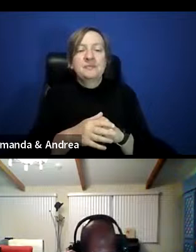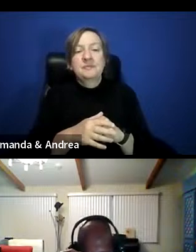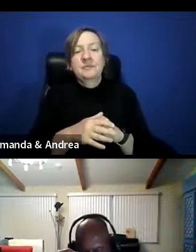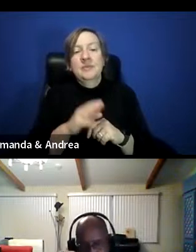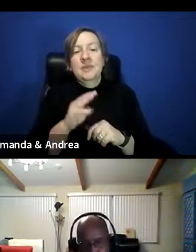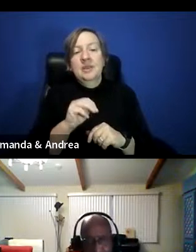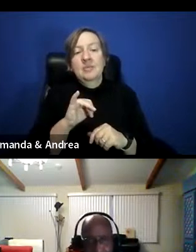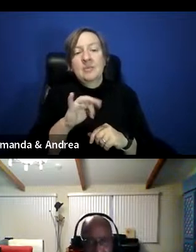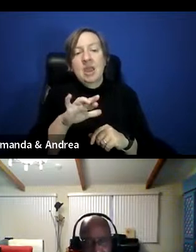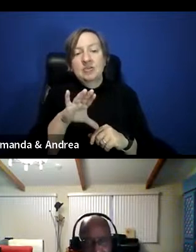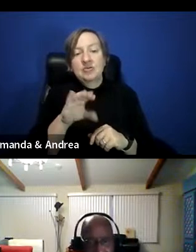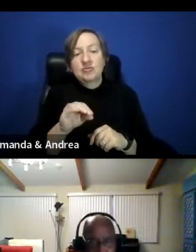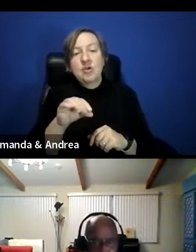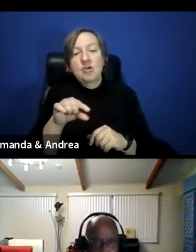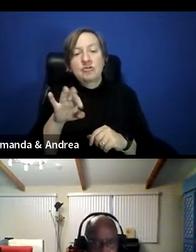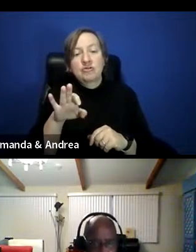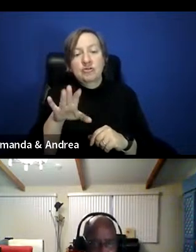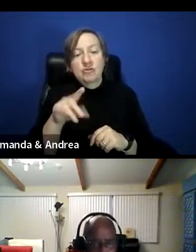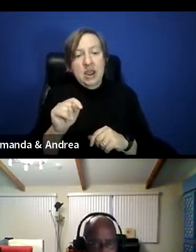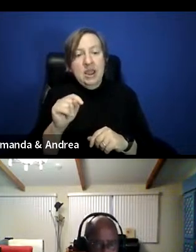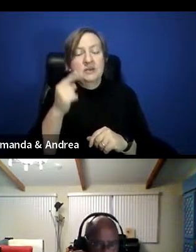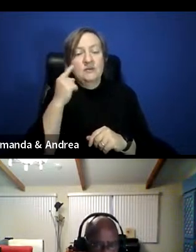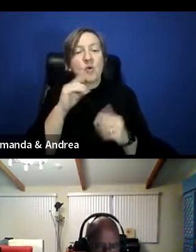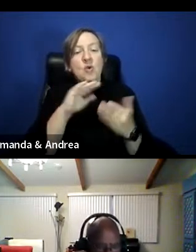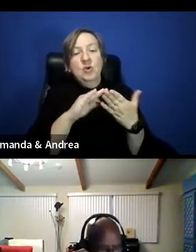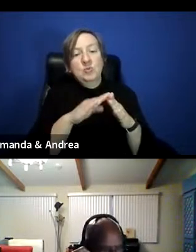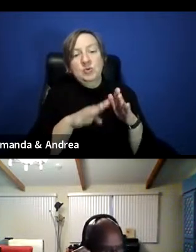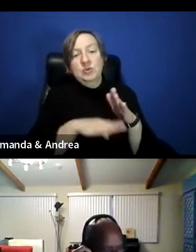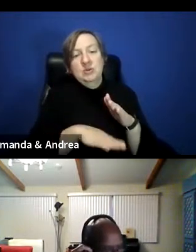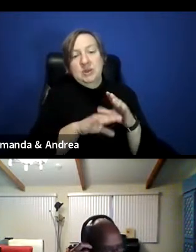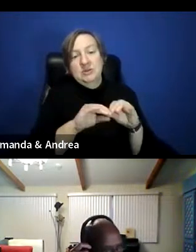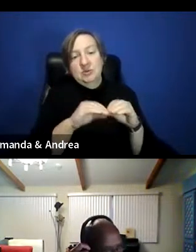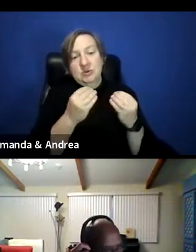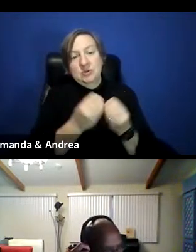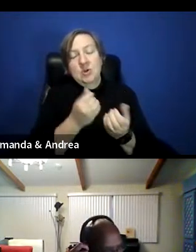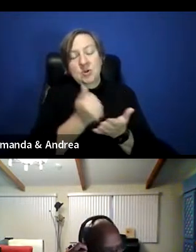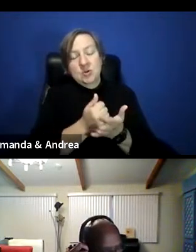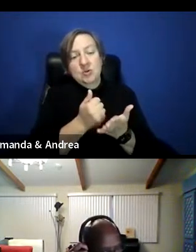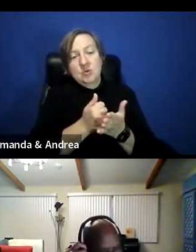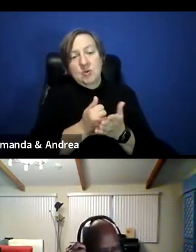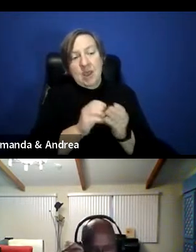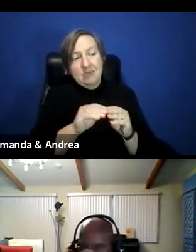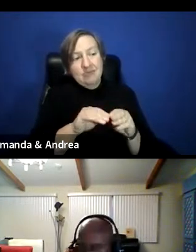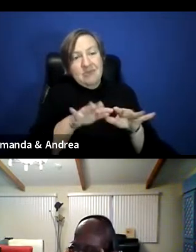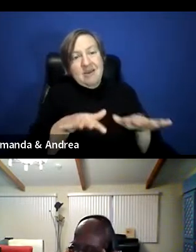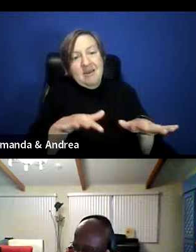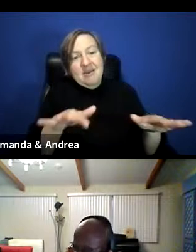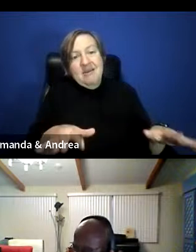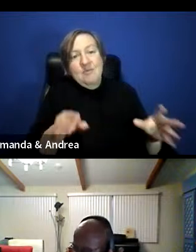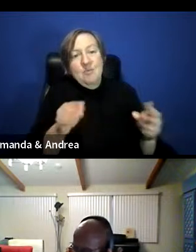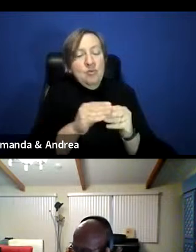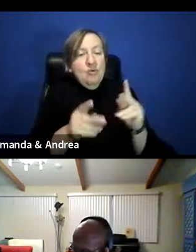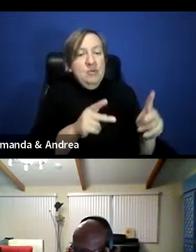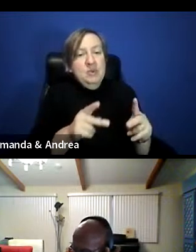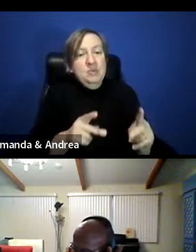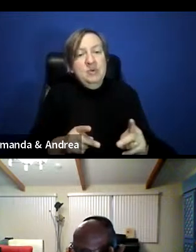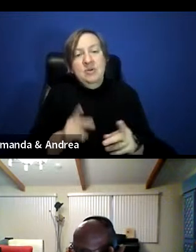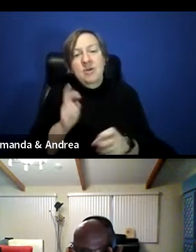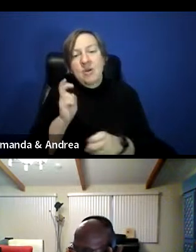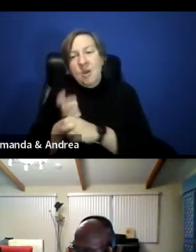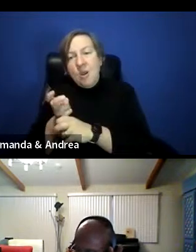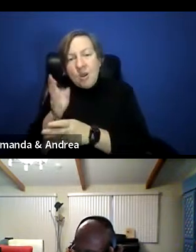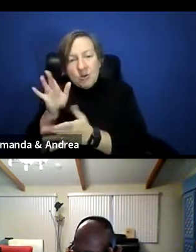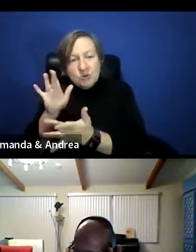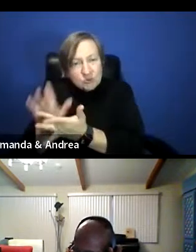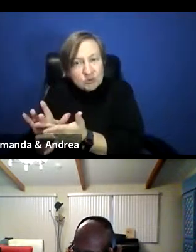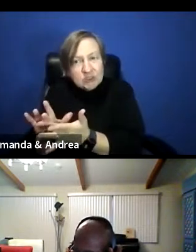micro grants to community-based organizations to help amplify our reach into those hard to reach